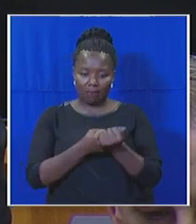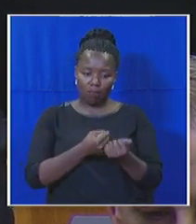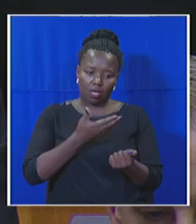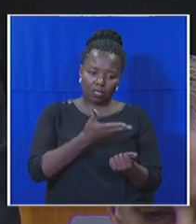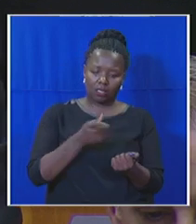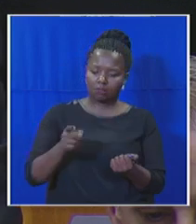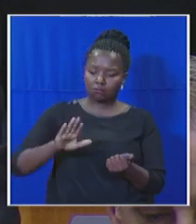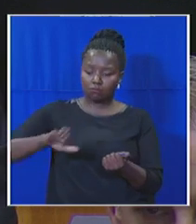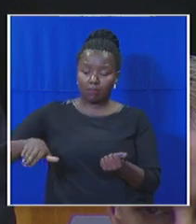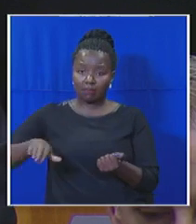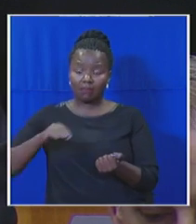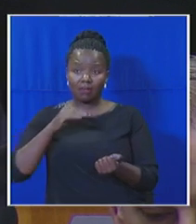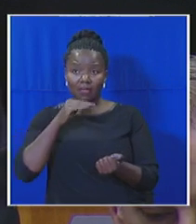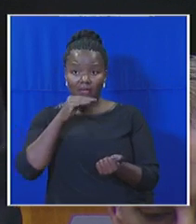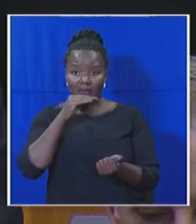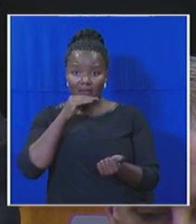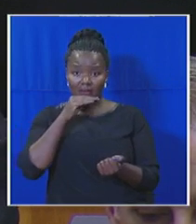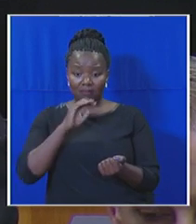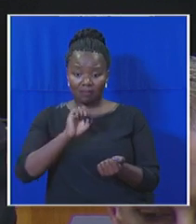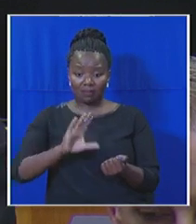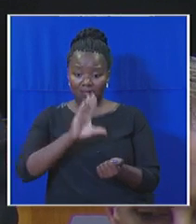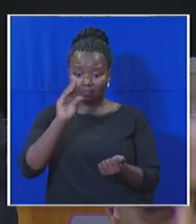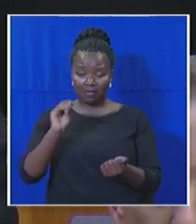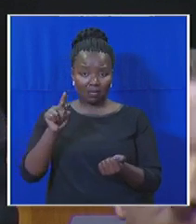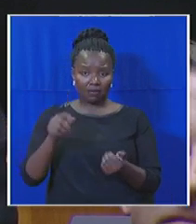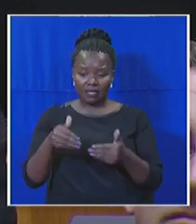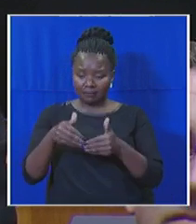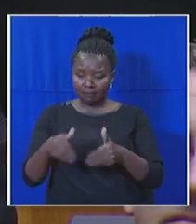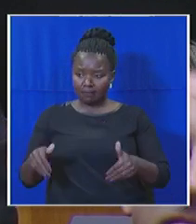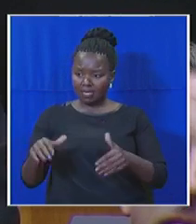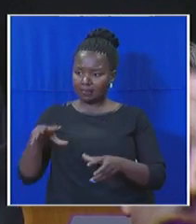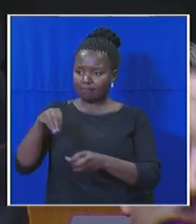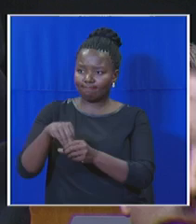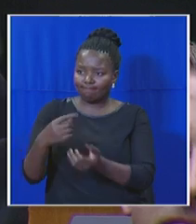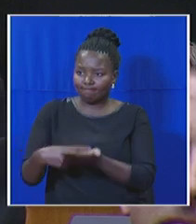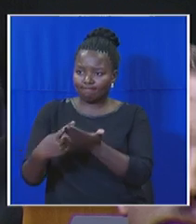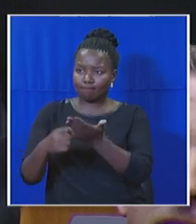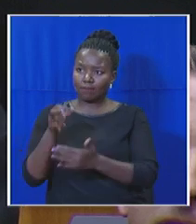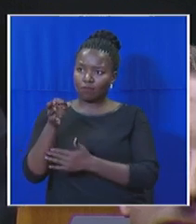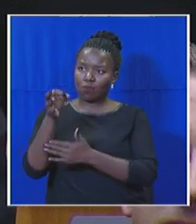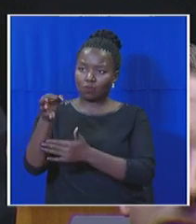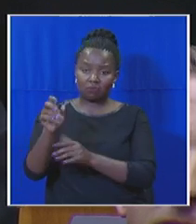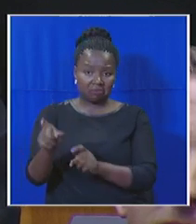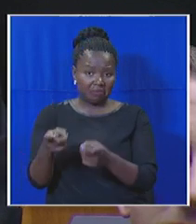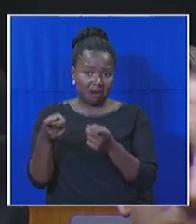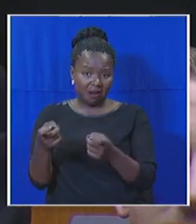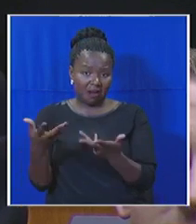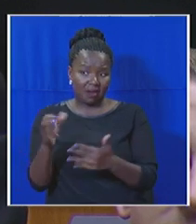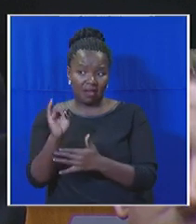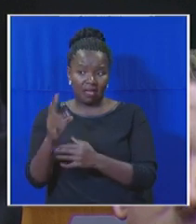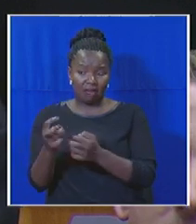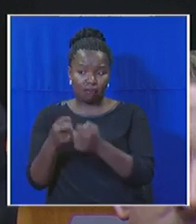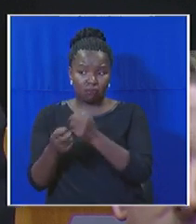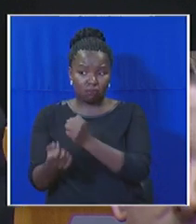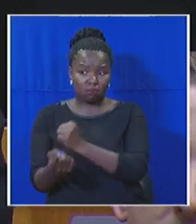compromises South Africa's ability to play a credible role in future in assisting to resolve this